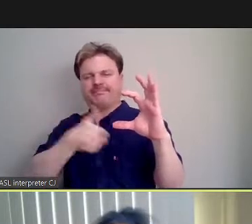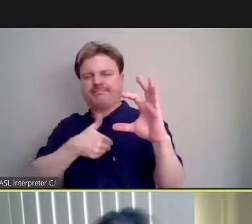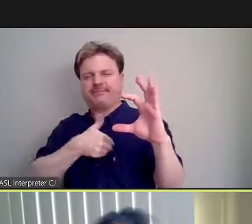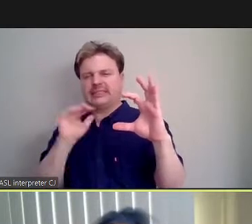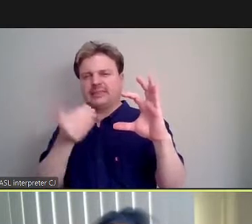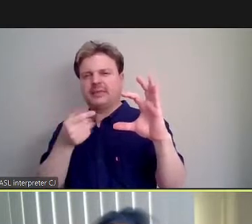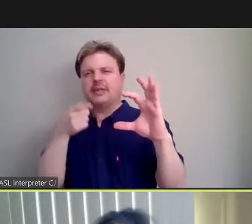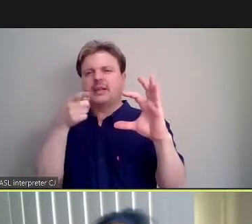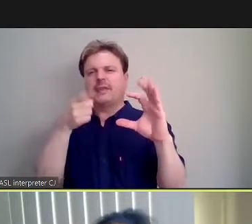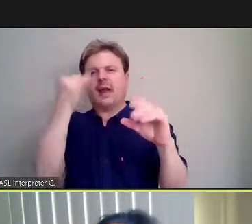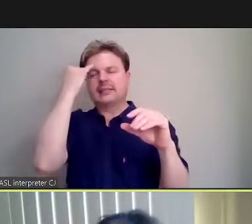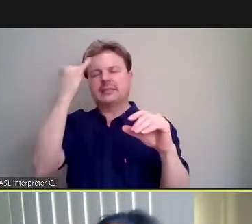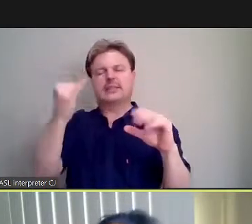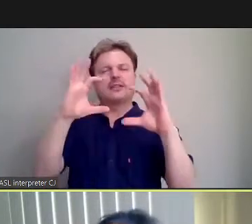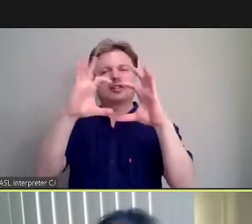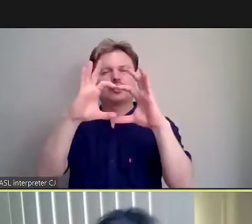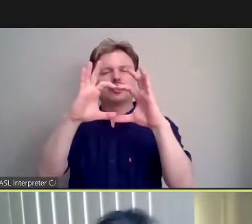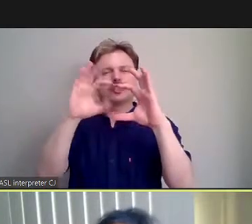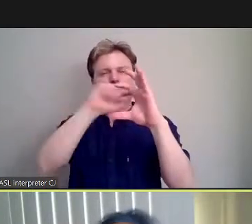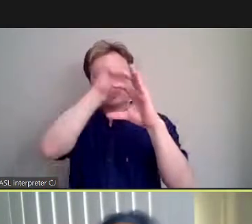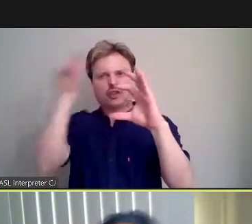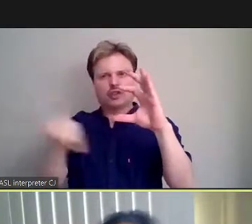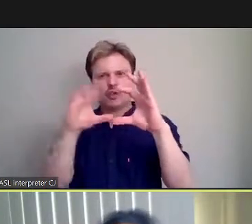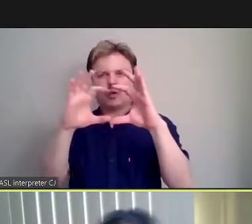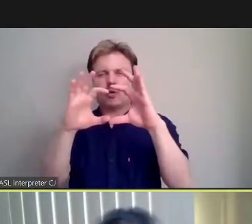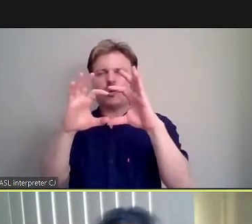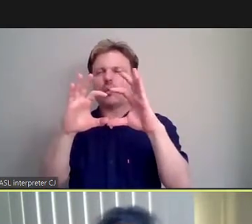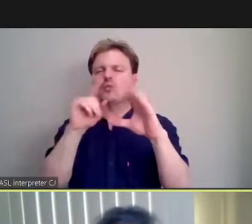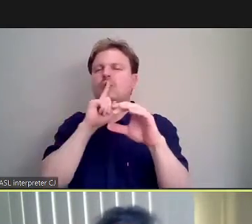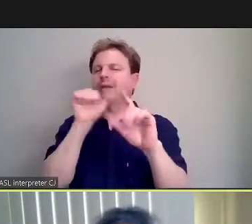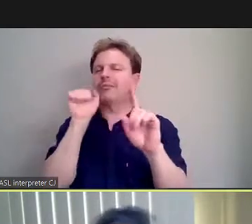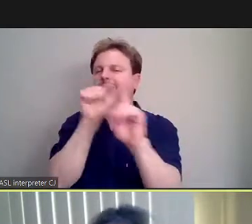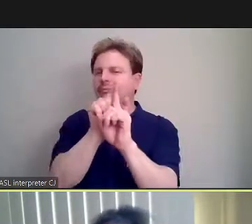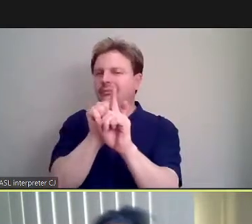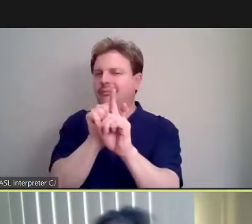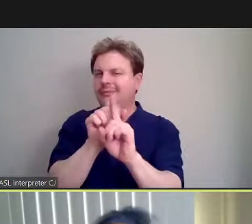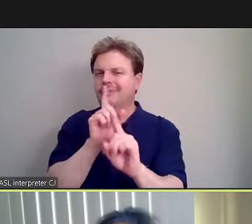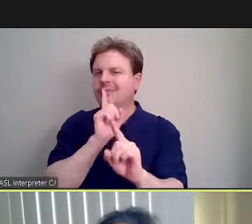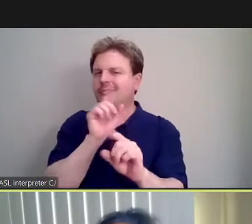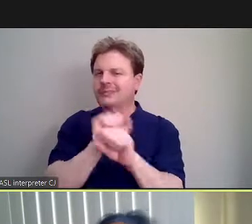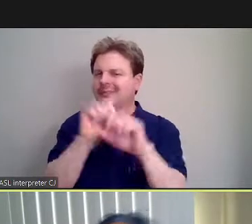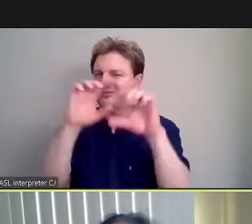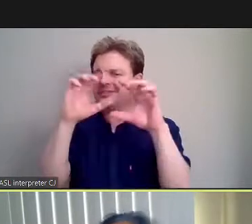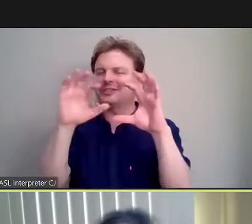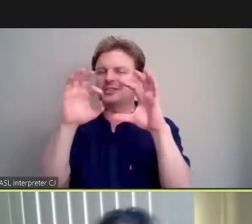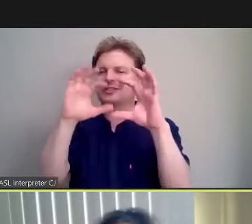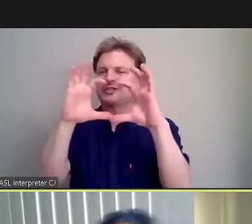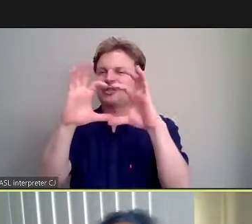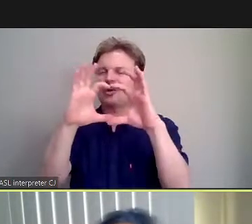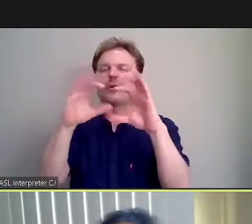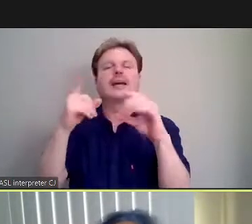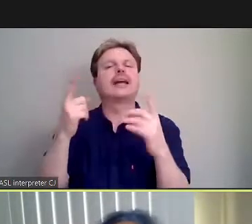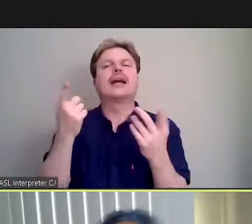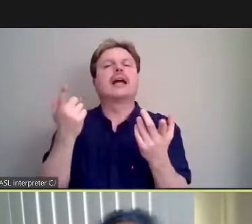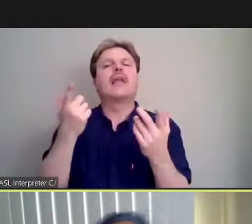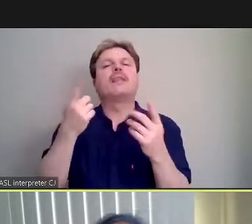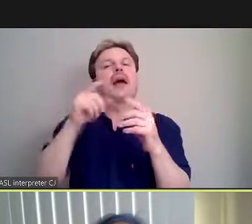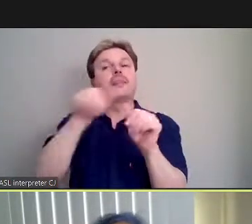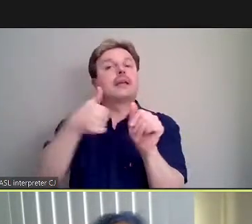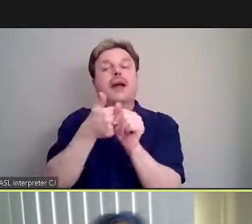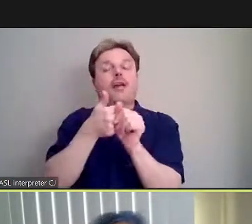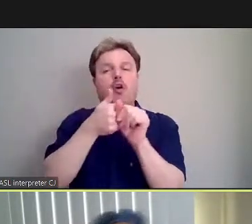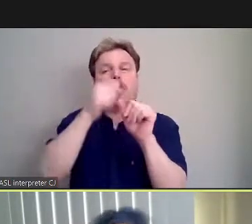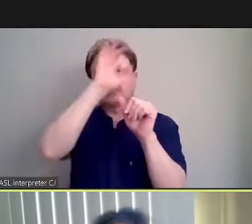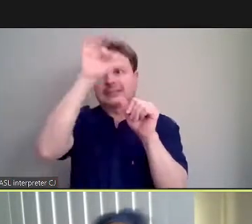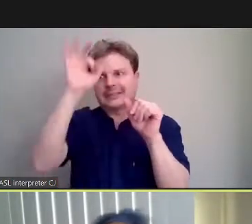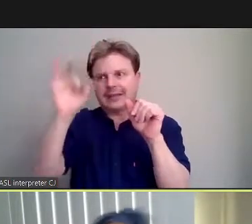a circle that is really an illusion because it is just created by all these different dots. And so I related that